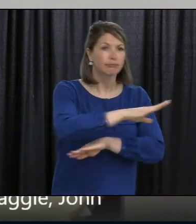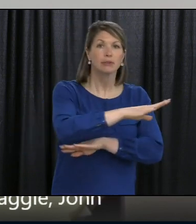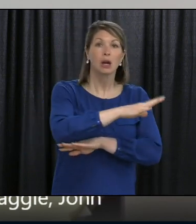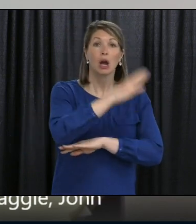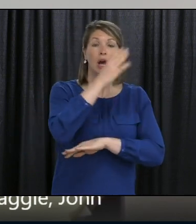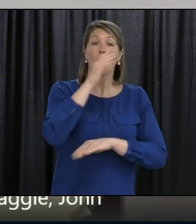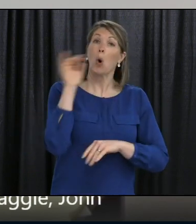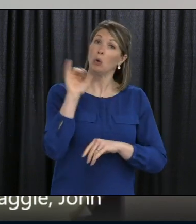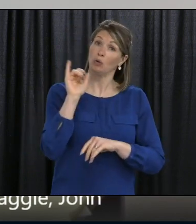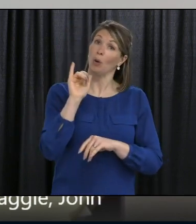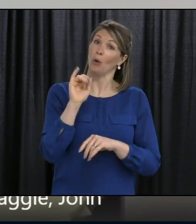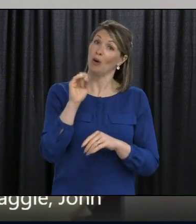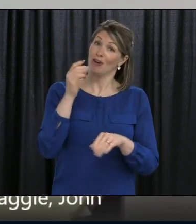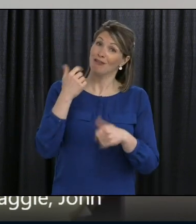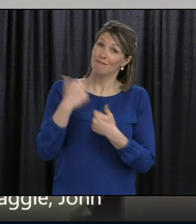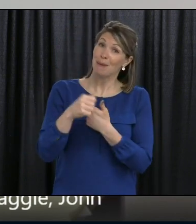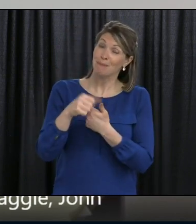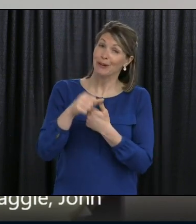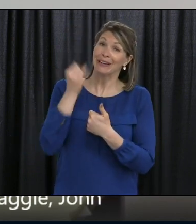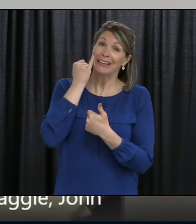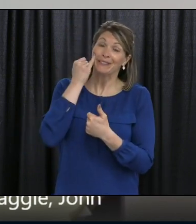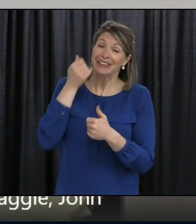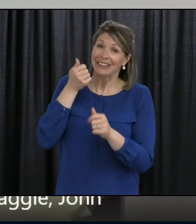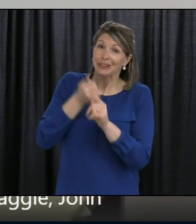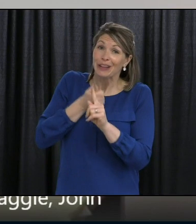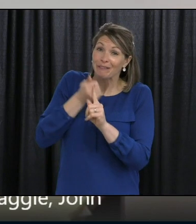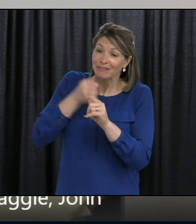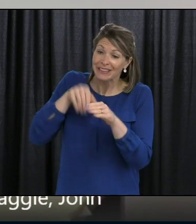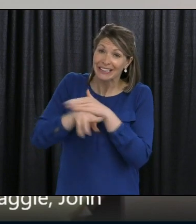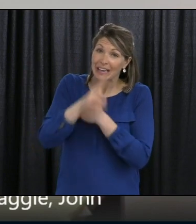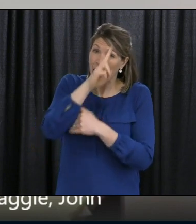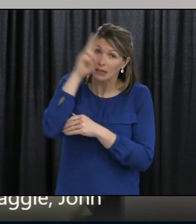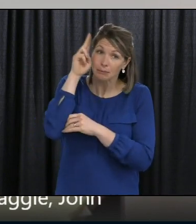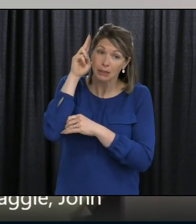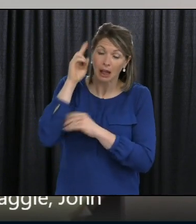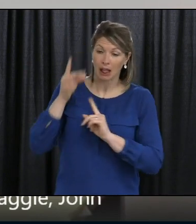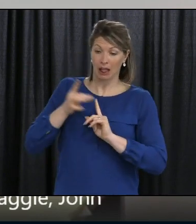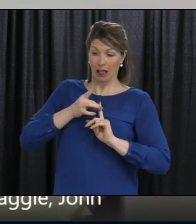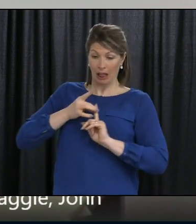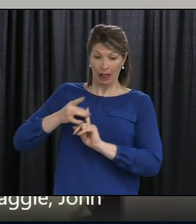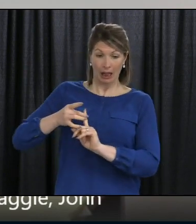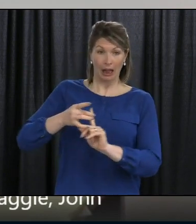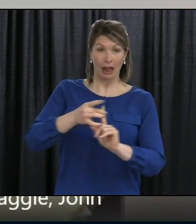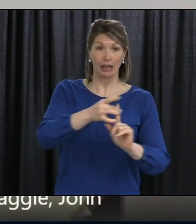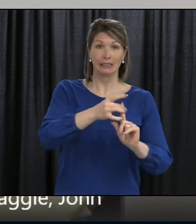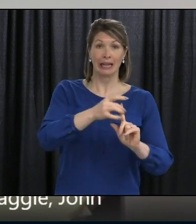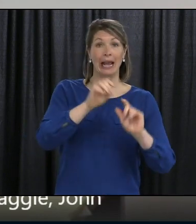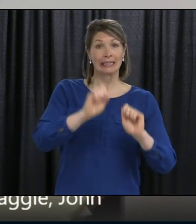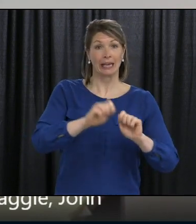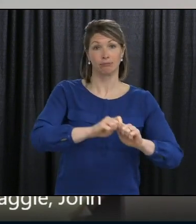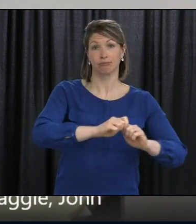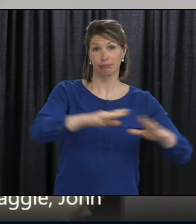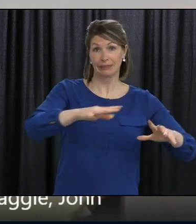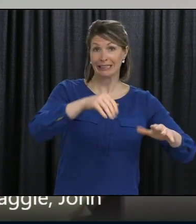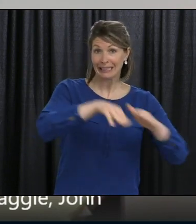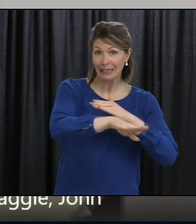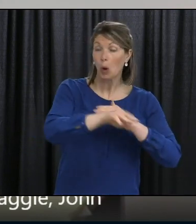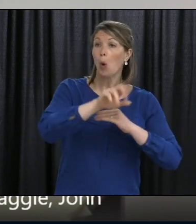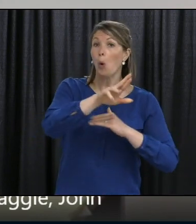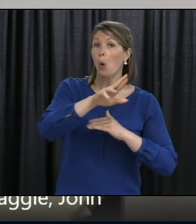because you could acquire it, but there's also risk in bringing it into hospital. so you could spread it. I don't